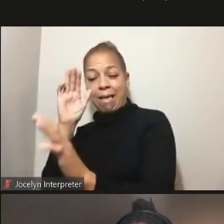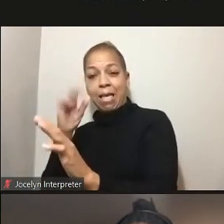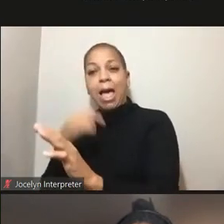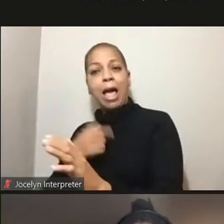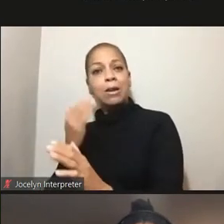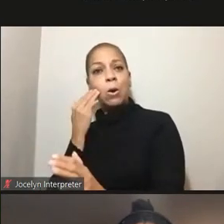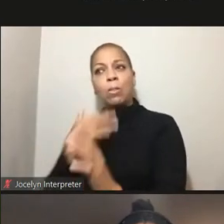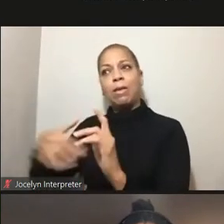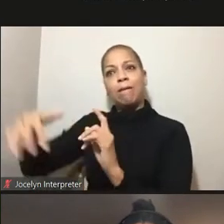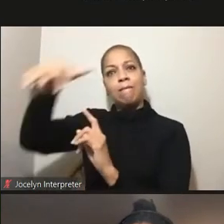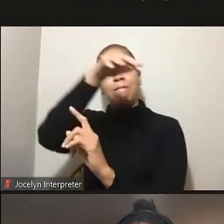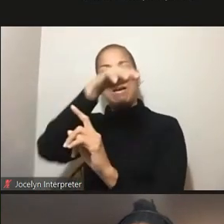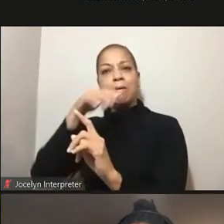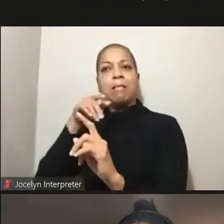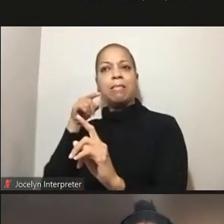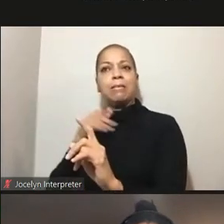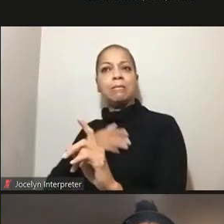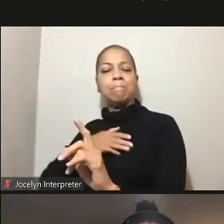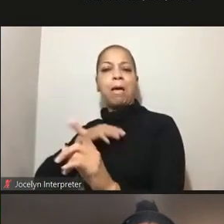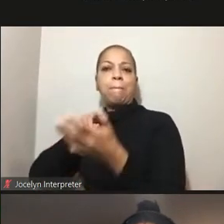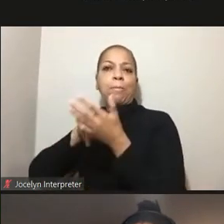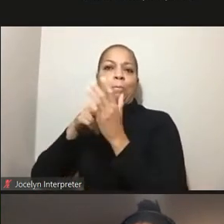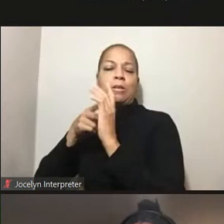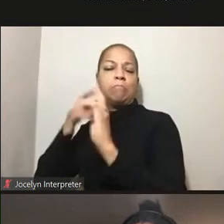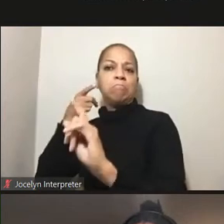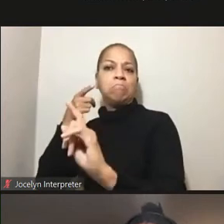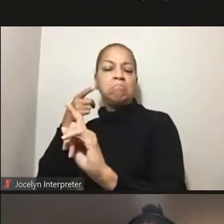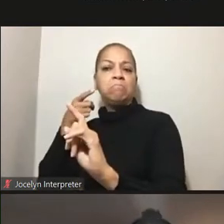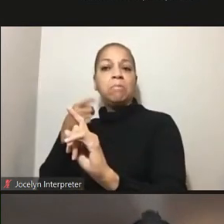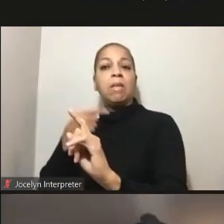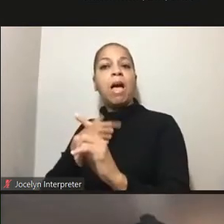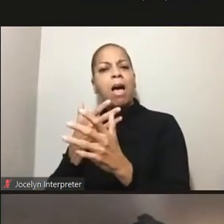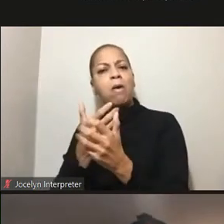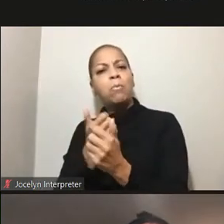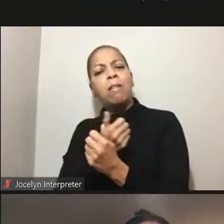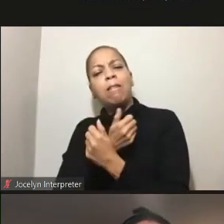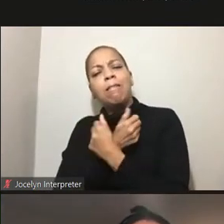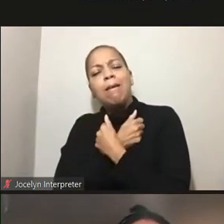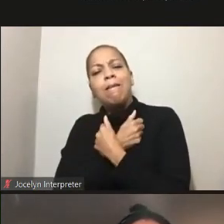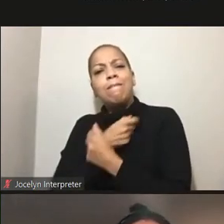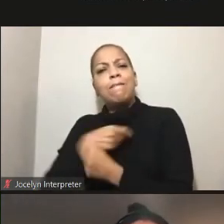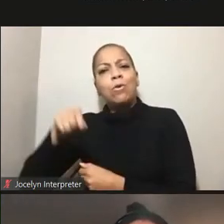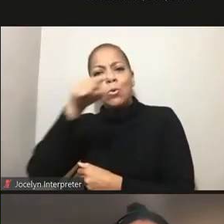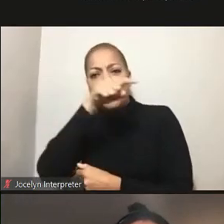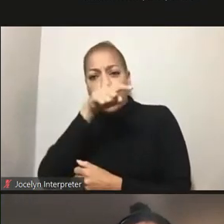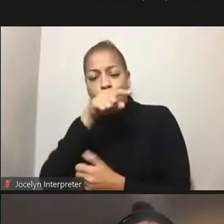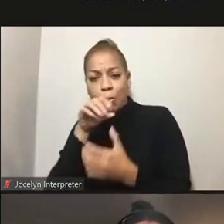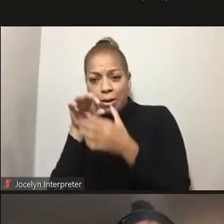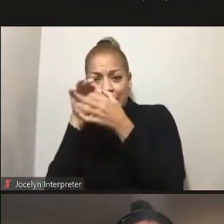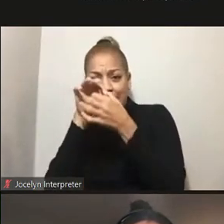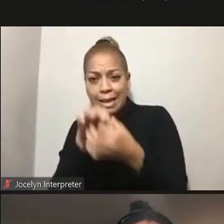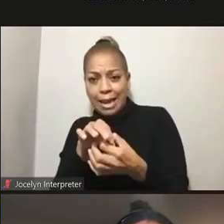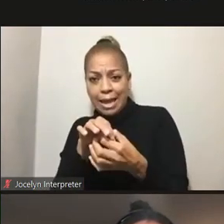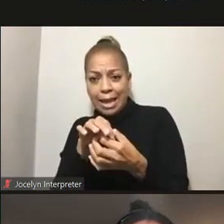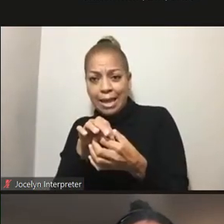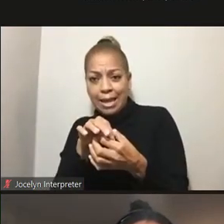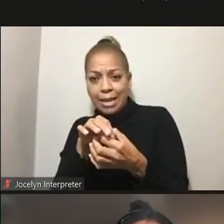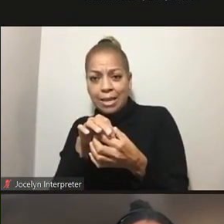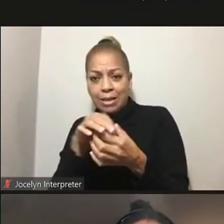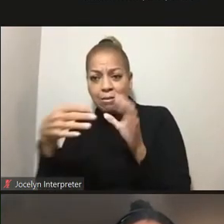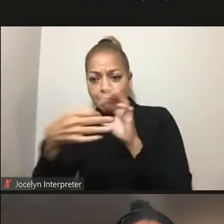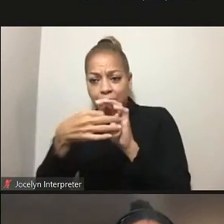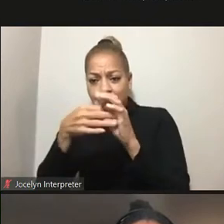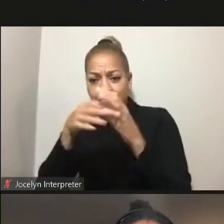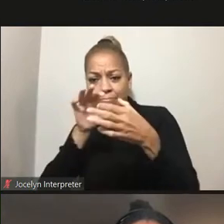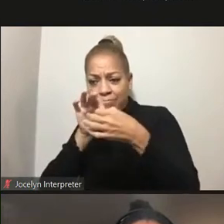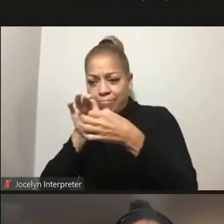purpose. So I'd love for you all to connect at the intersections of each one